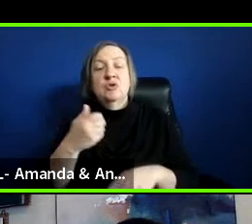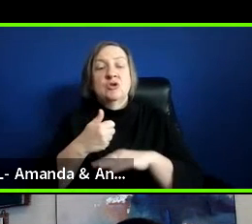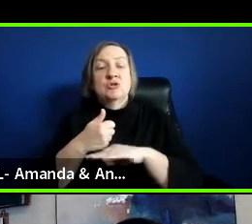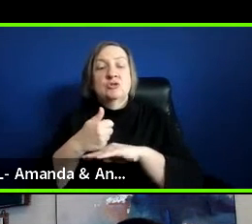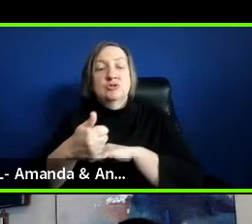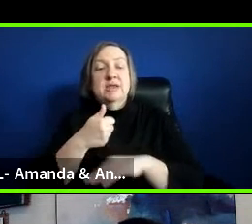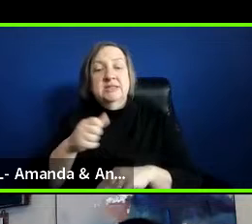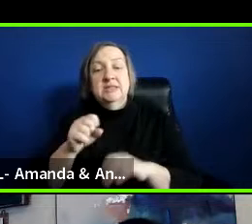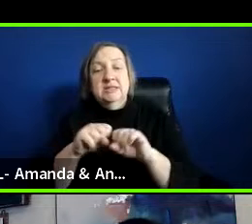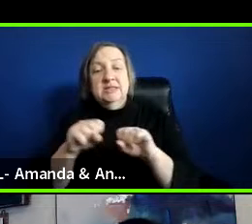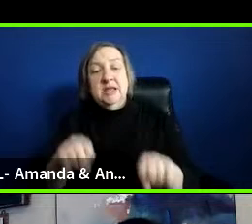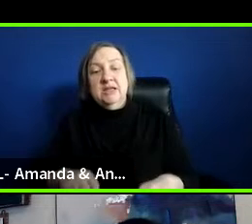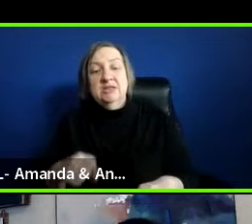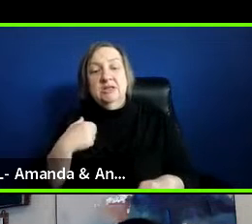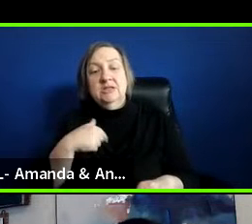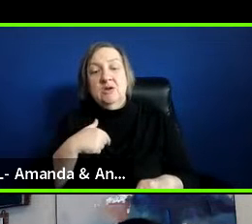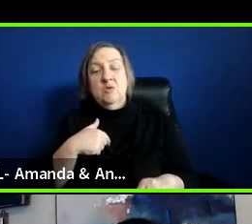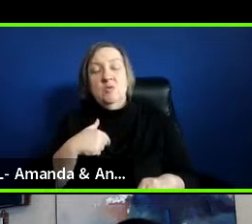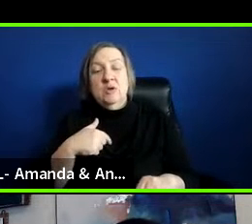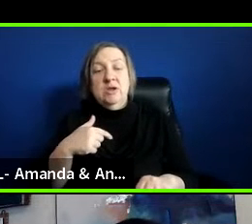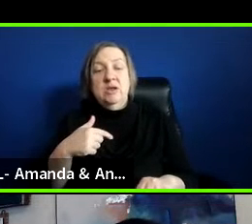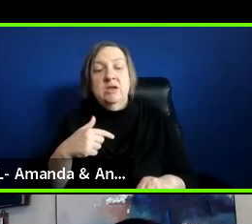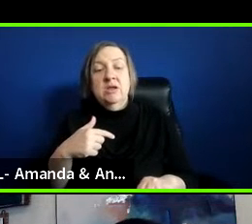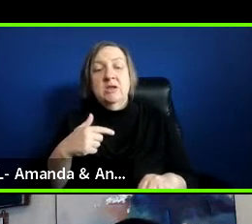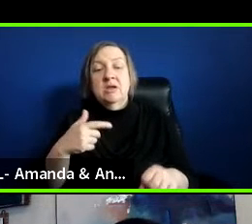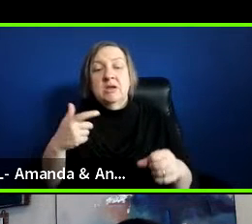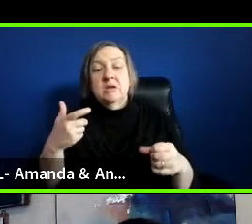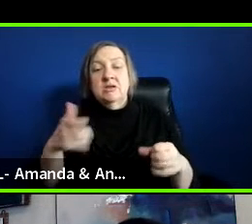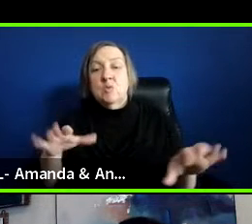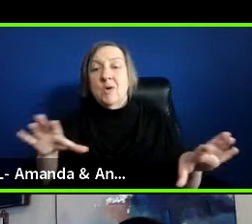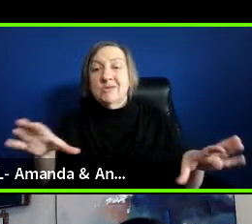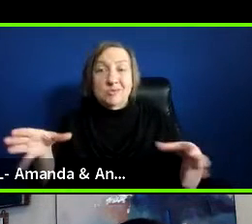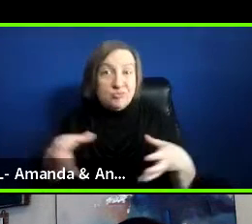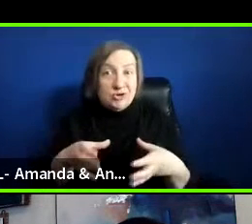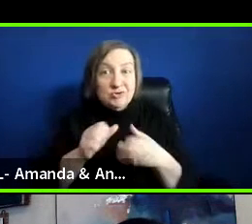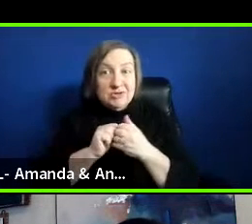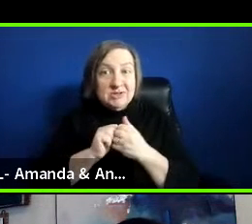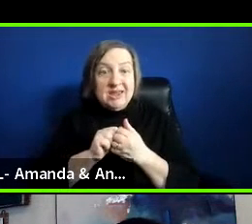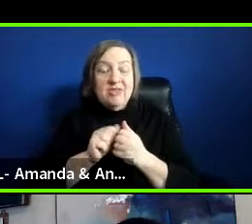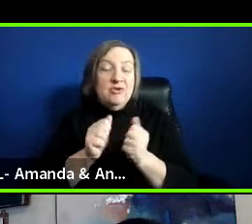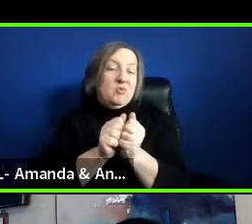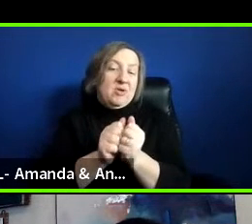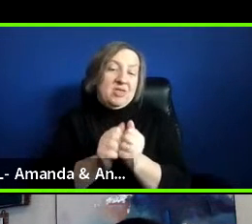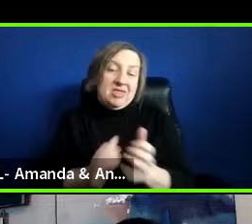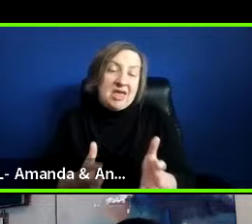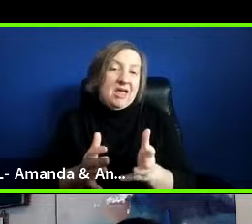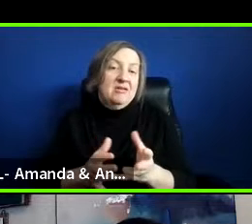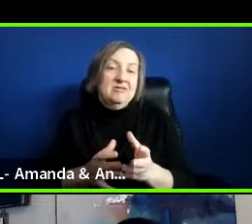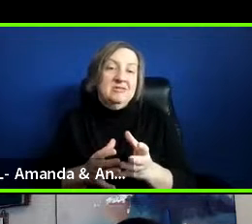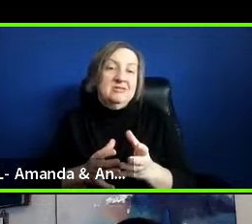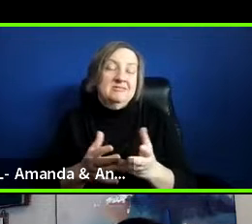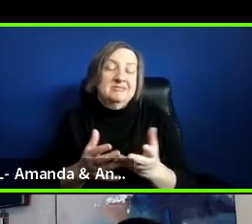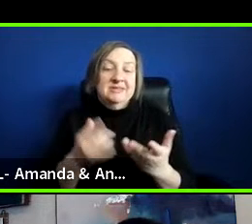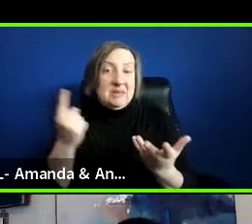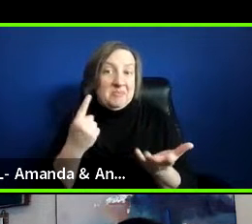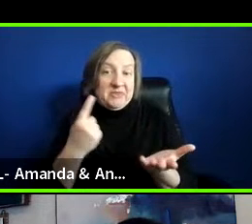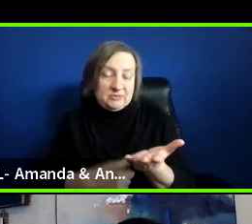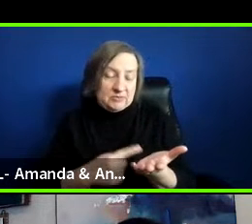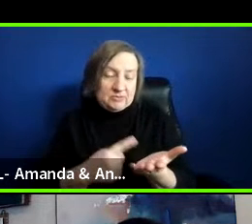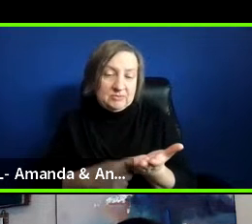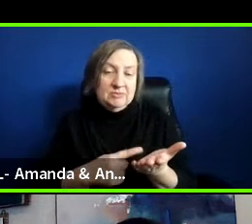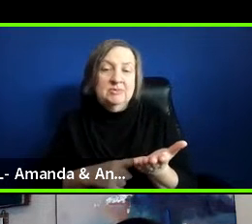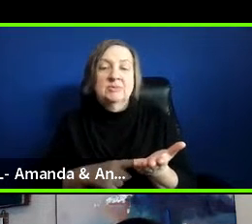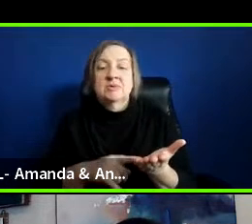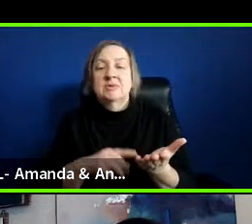as we made a commitment to all of you, we will never bring you together if we don't have a lot of substance to discuss. And so in that